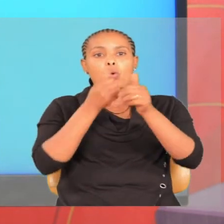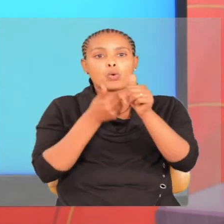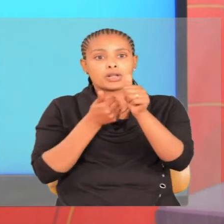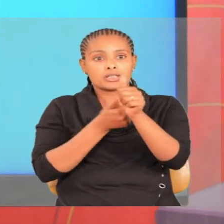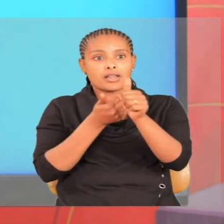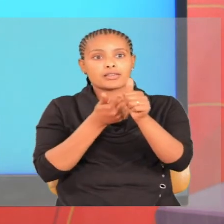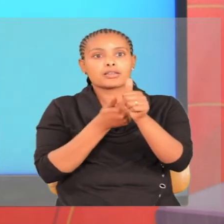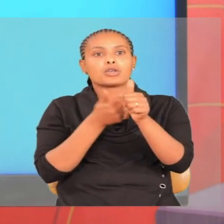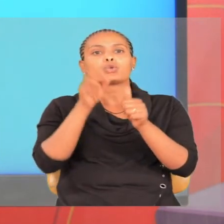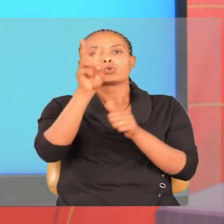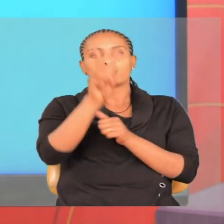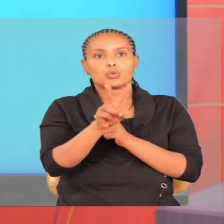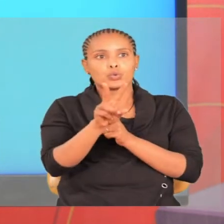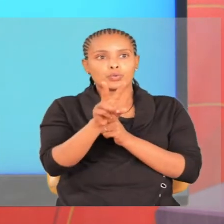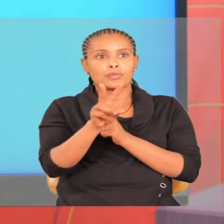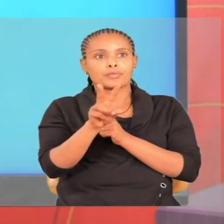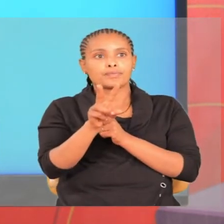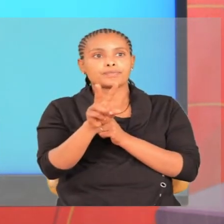constant is 2.